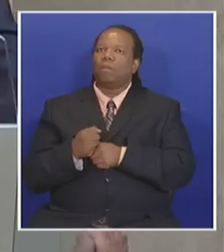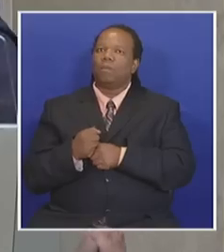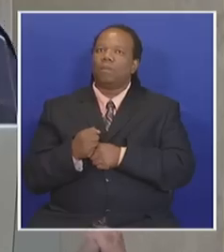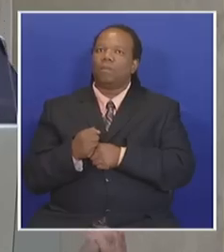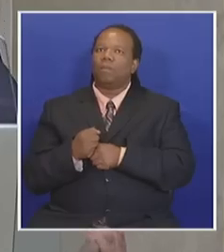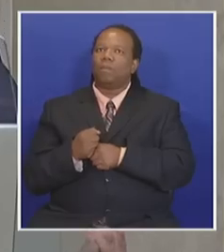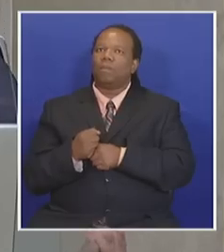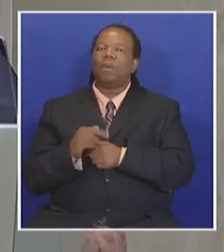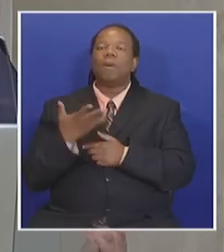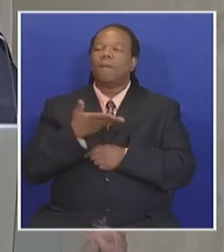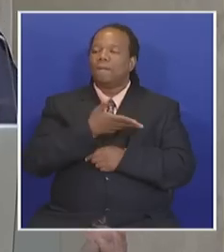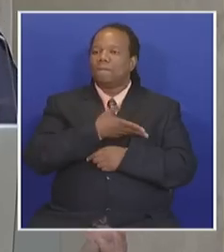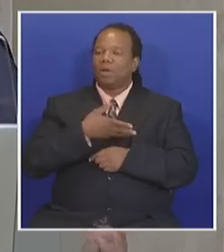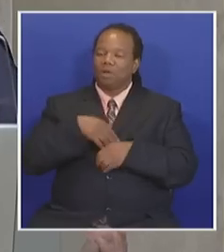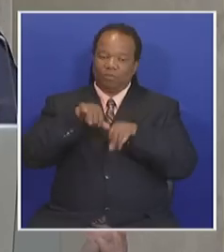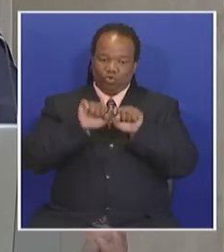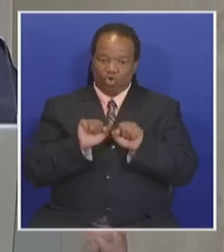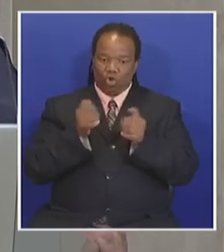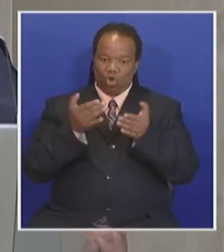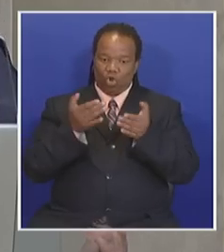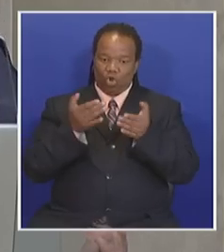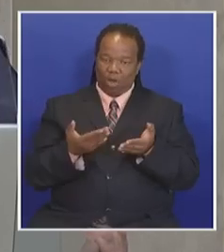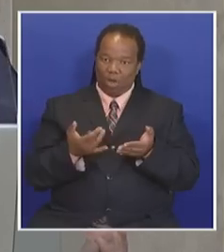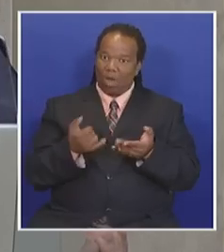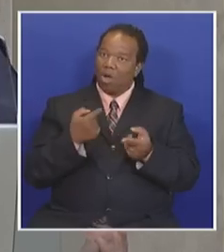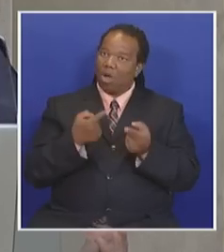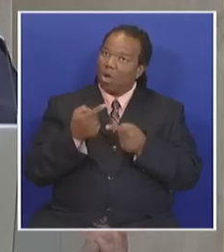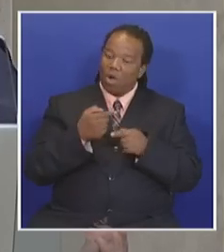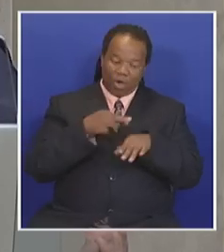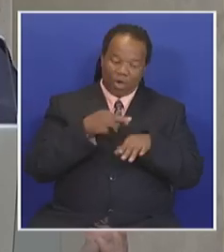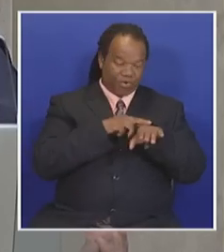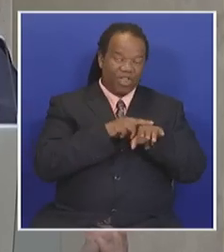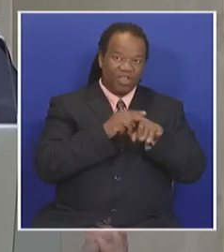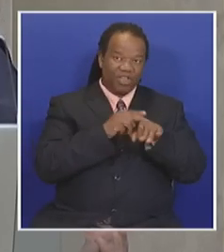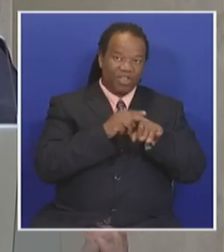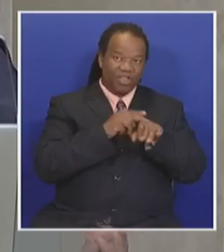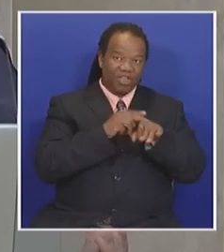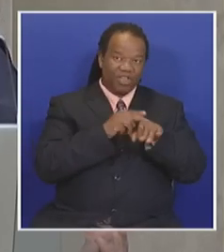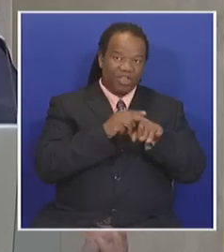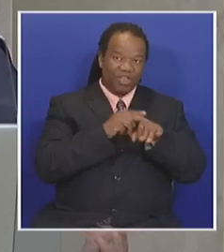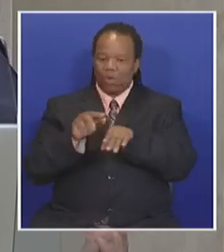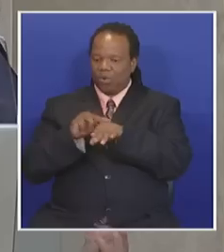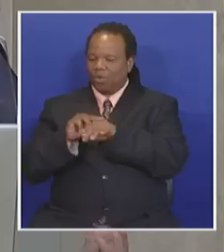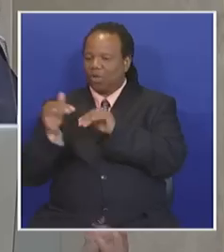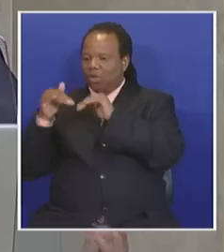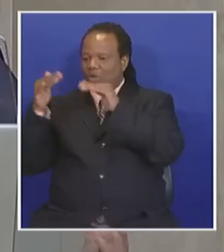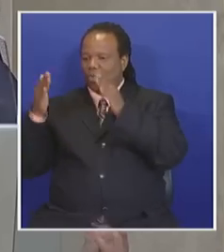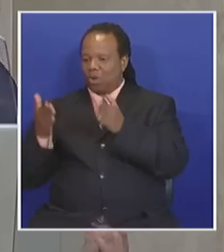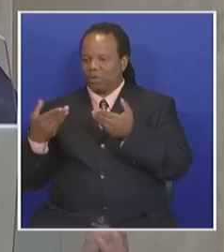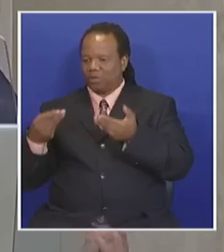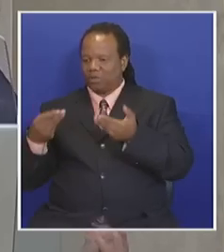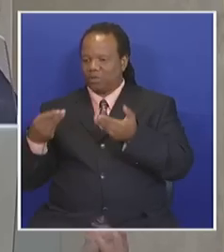Madam Chairperson, we cannot speak about race without speaking about racial inequalities in the economy